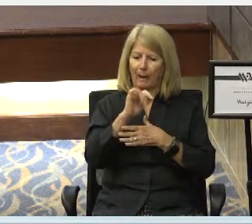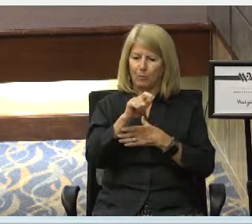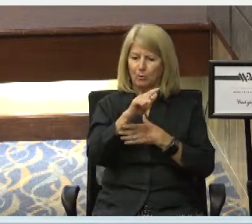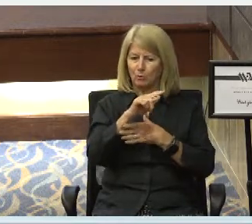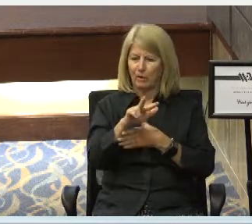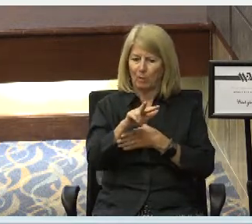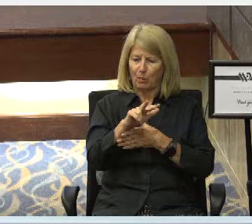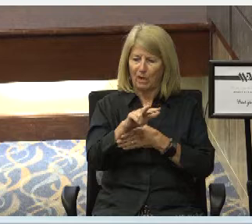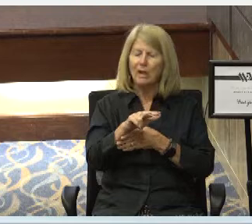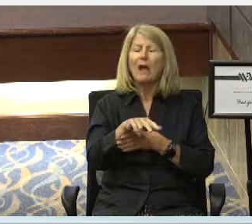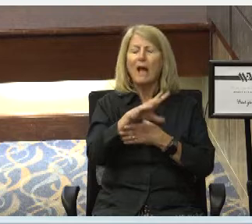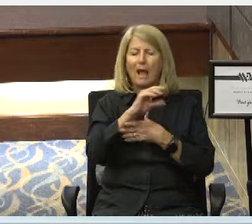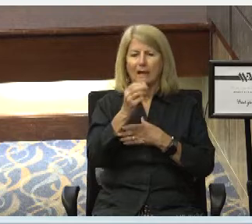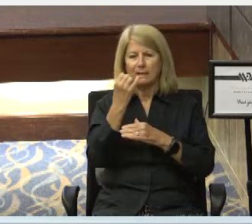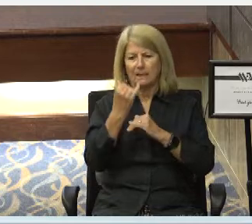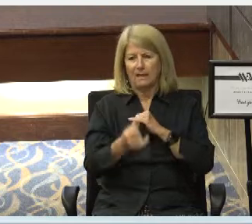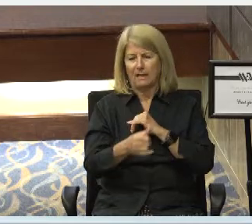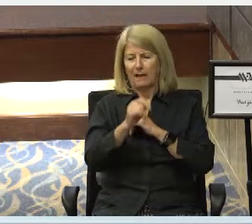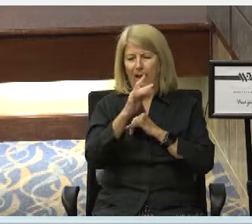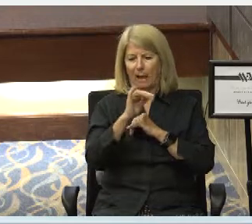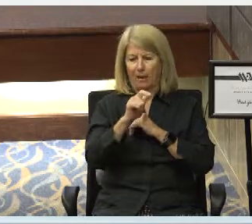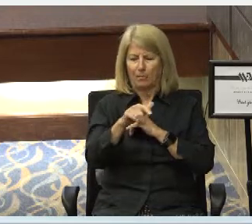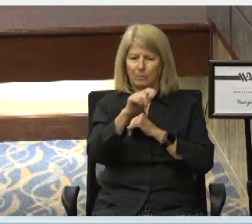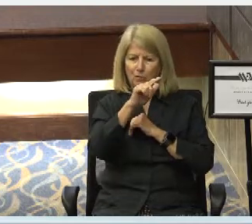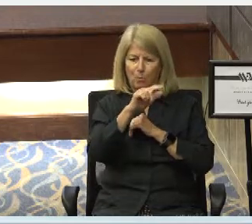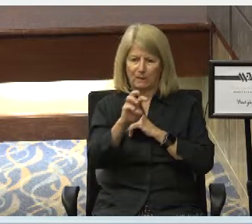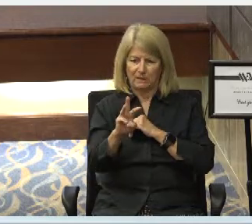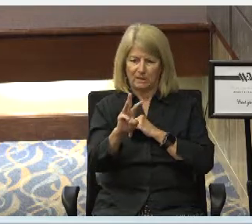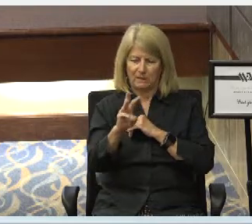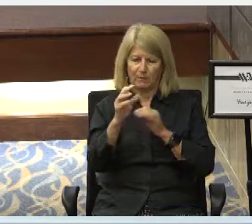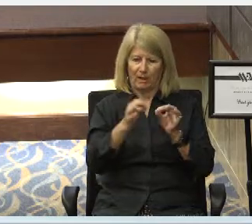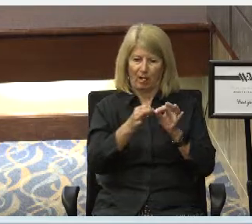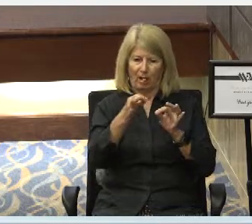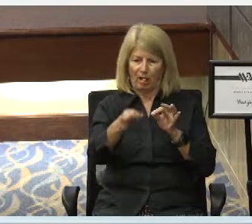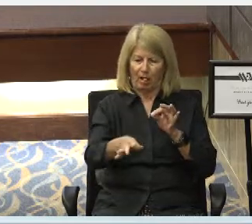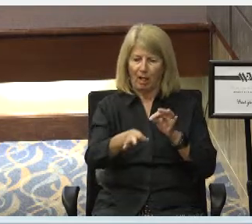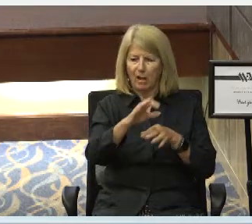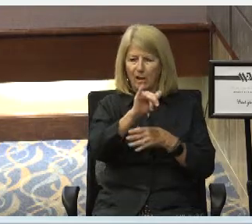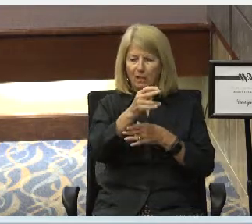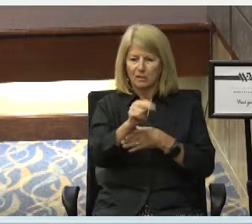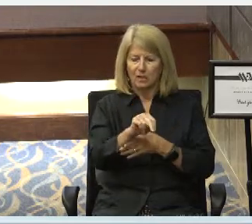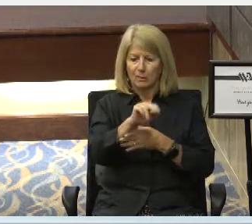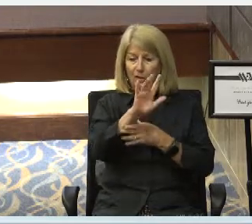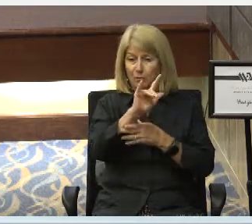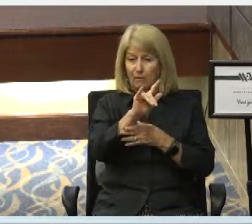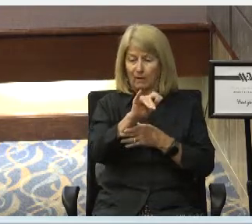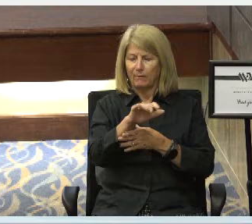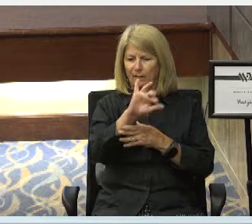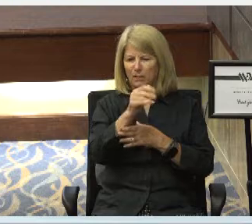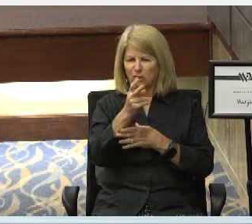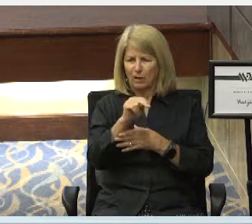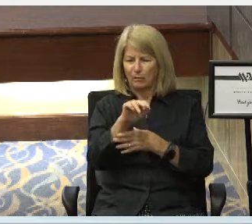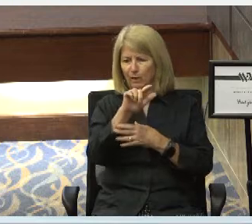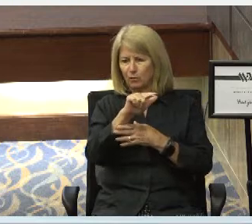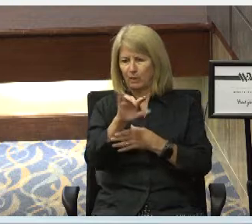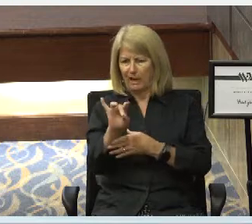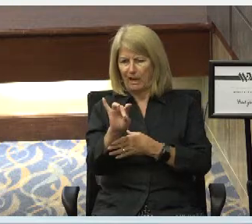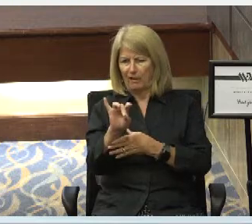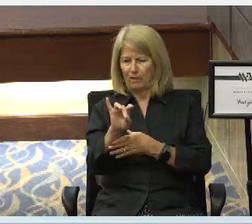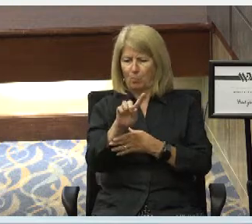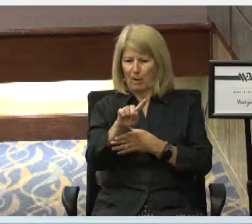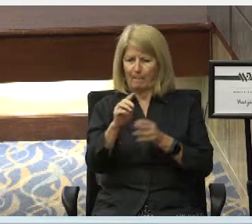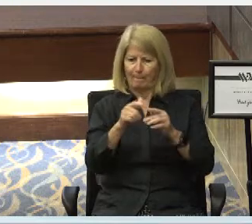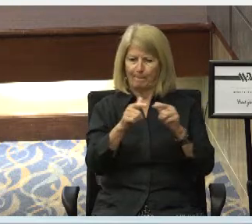end in April of 26. We bumped that out to January of 25 and January of 28, really for one major